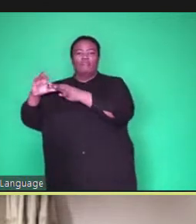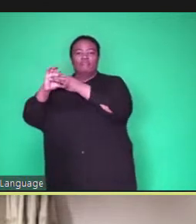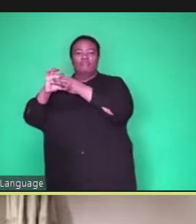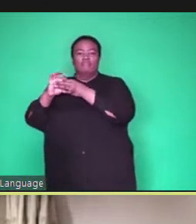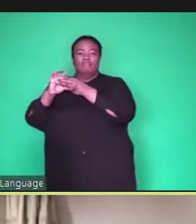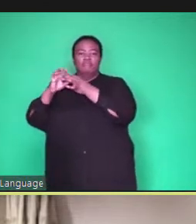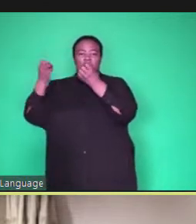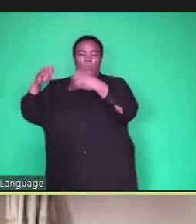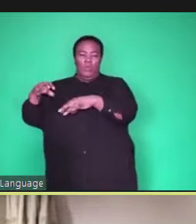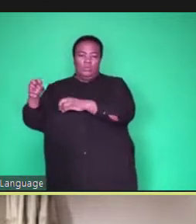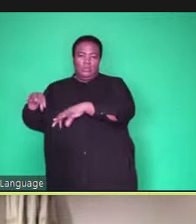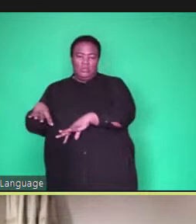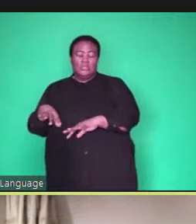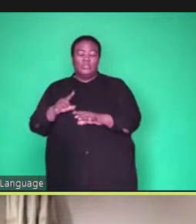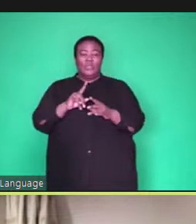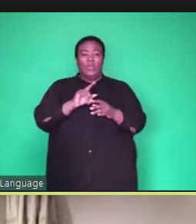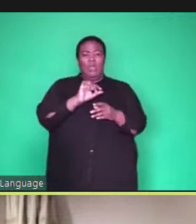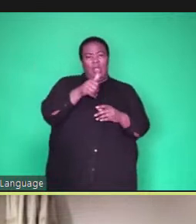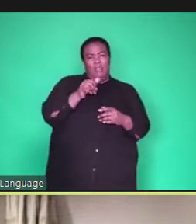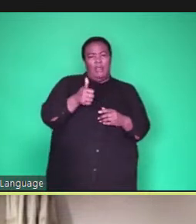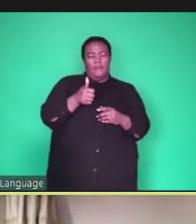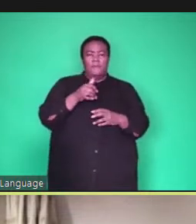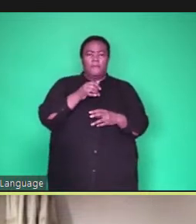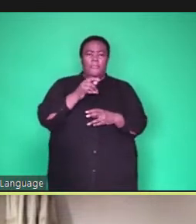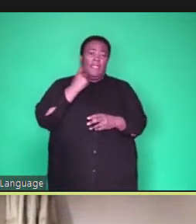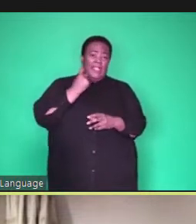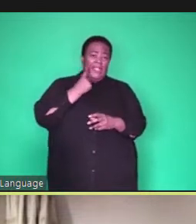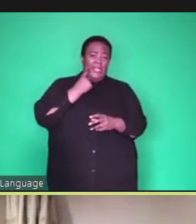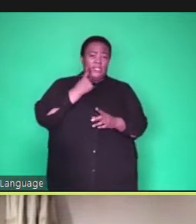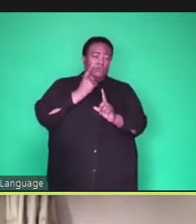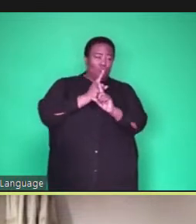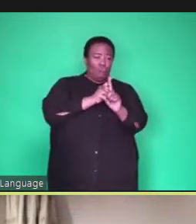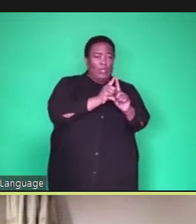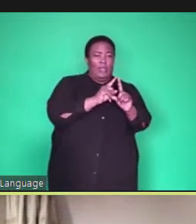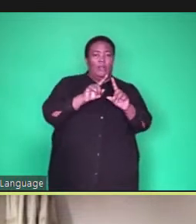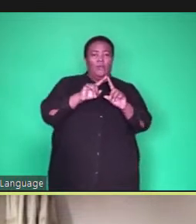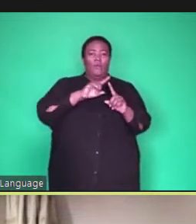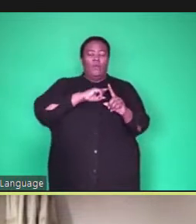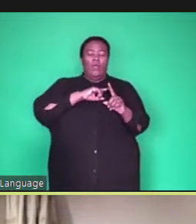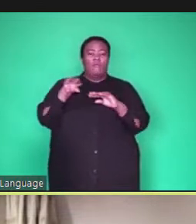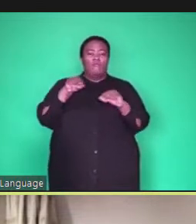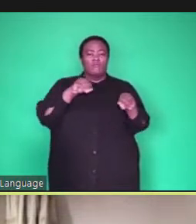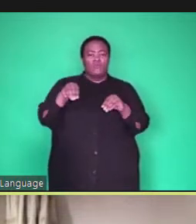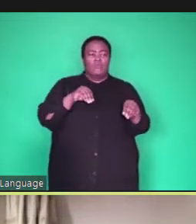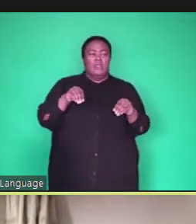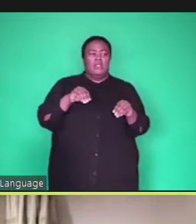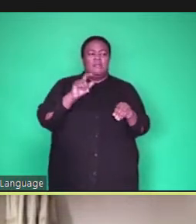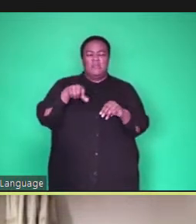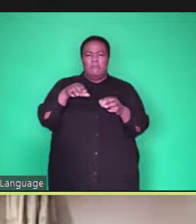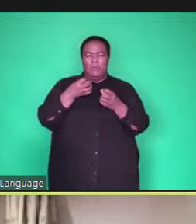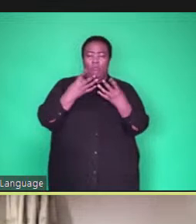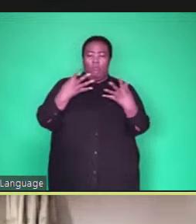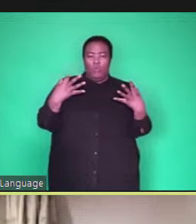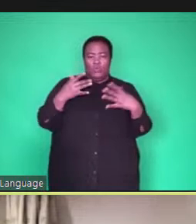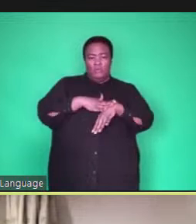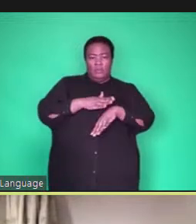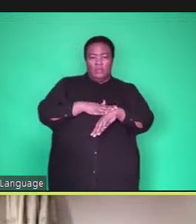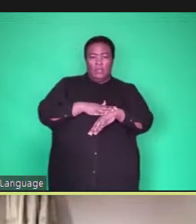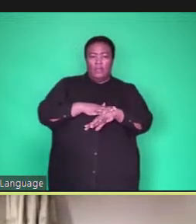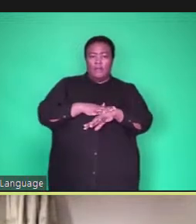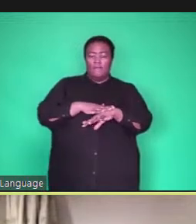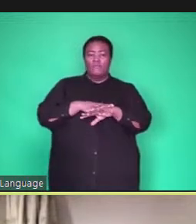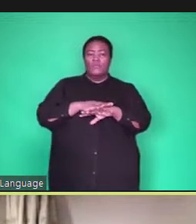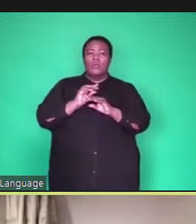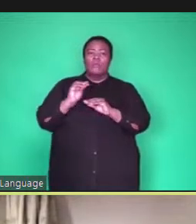they're large-scale movements that happen suddenly, people most often move to the nearest